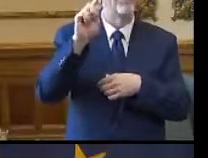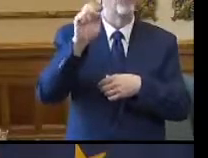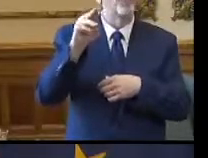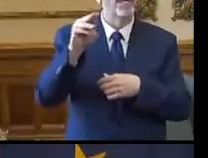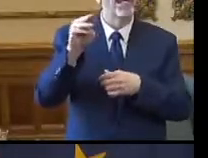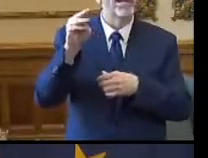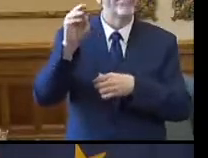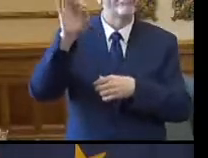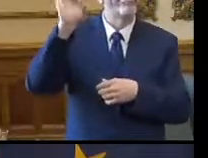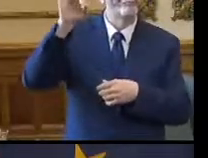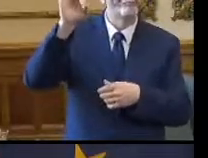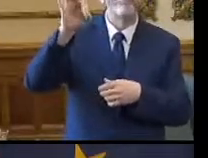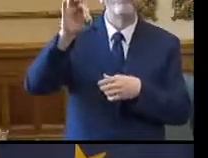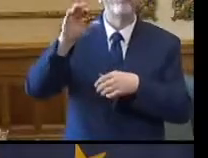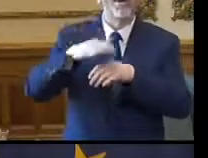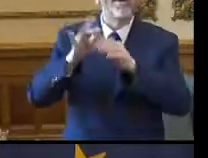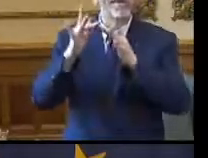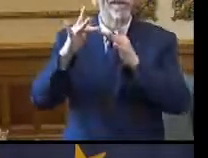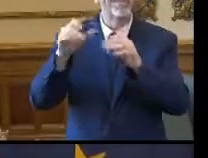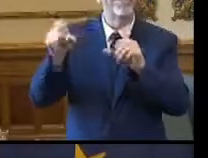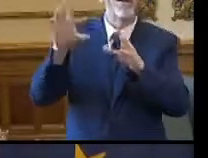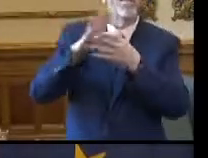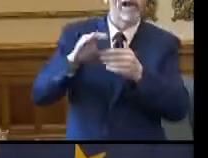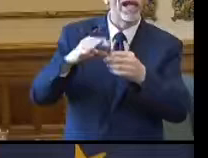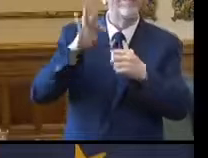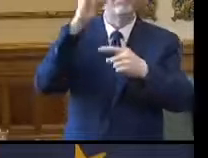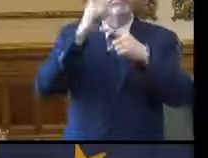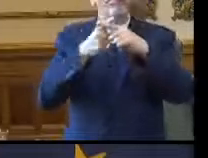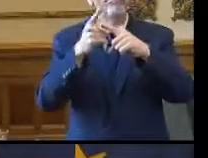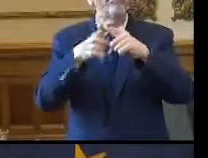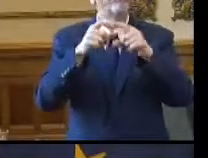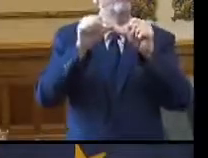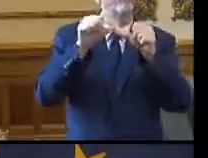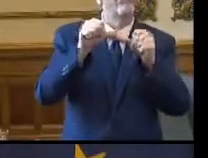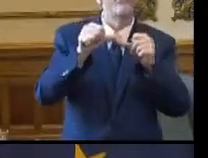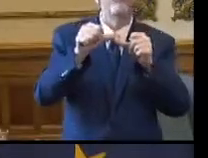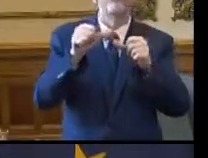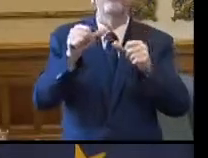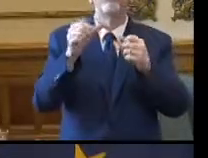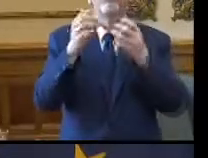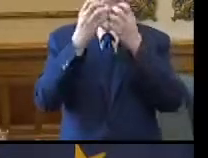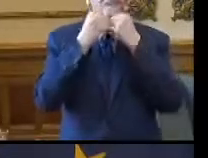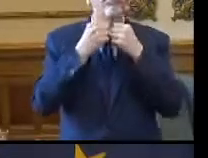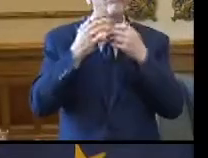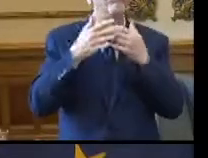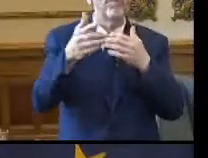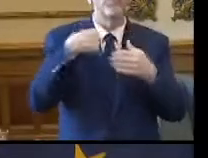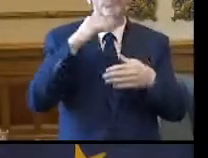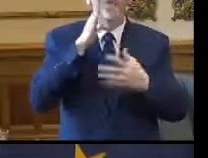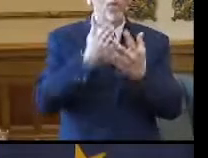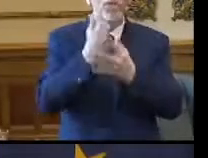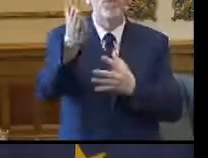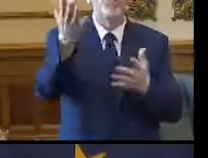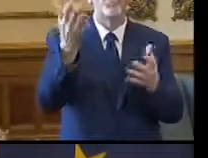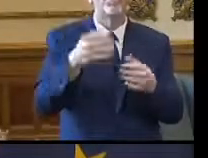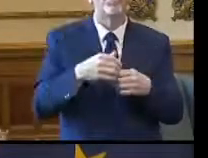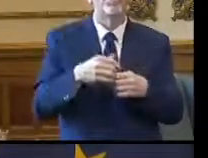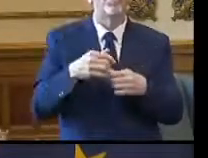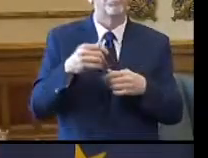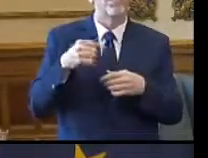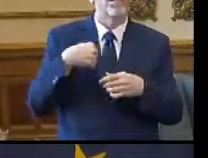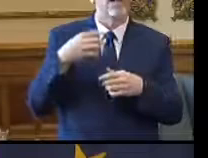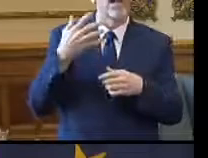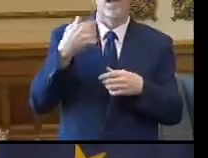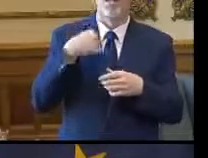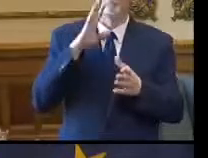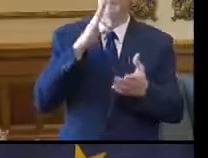and their messages of hope and perseverance and determination, and that we'll see our way through. I